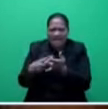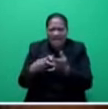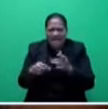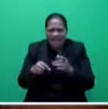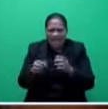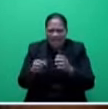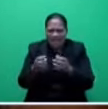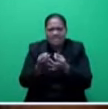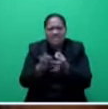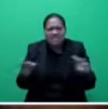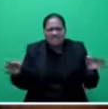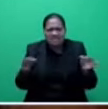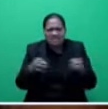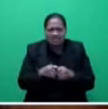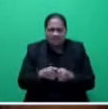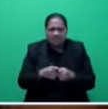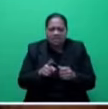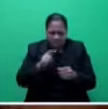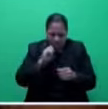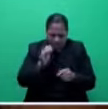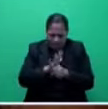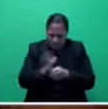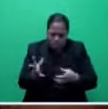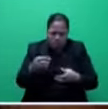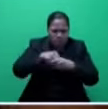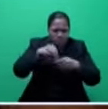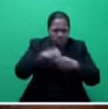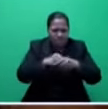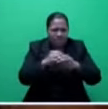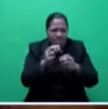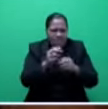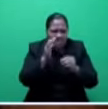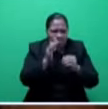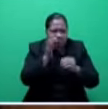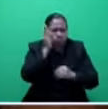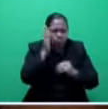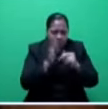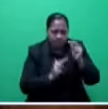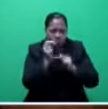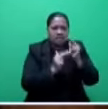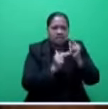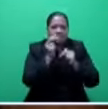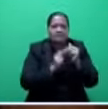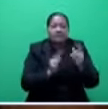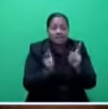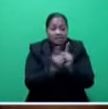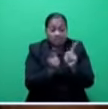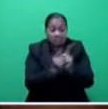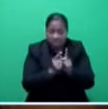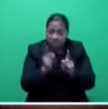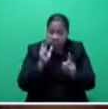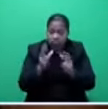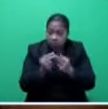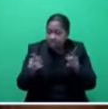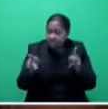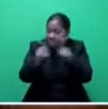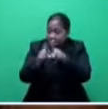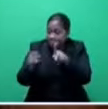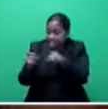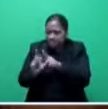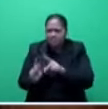that goes into rebuilding that. So obviously we will have to plan better, and we are meeting with stakeholders. There are cluster meetings going on with